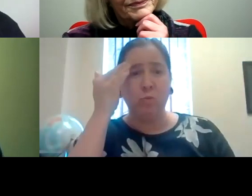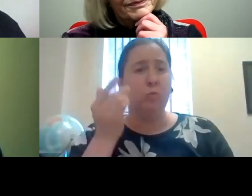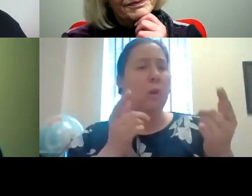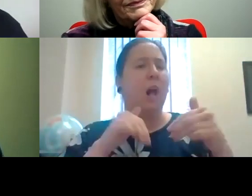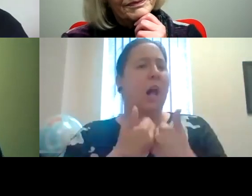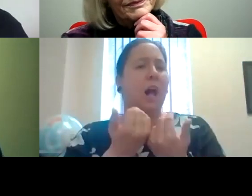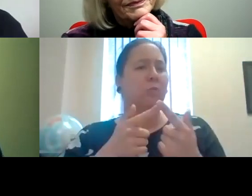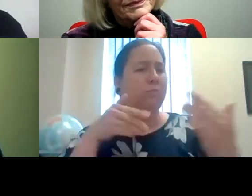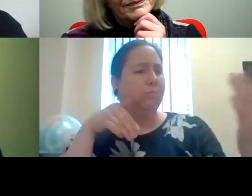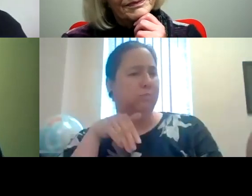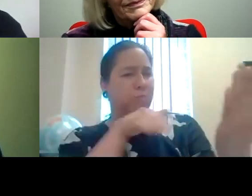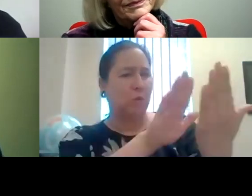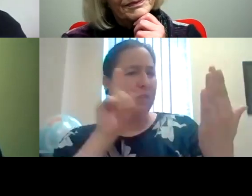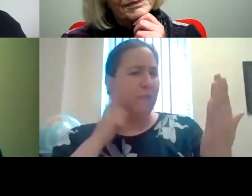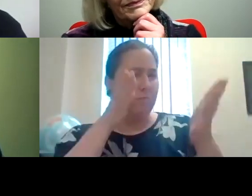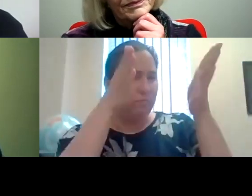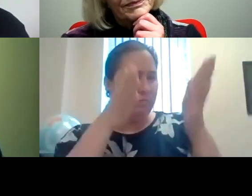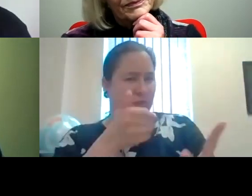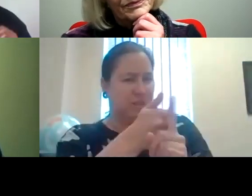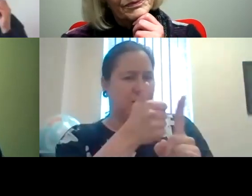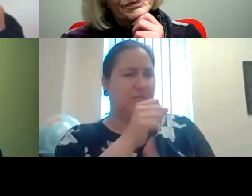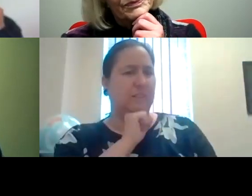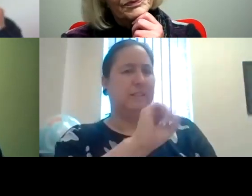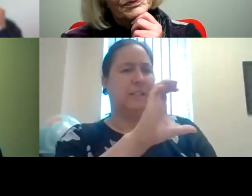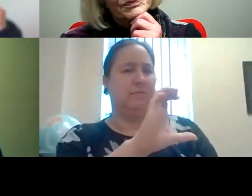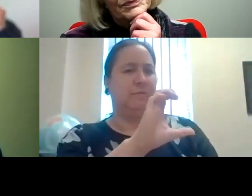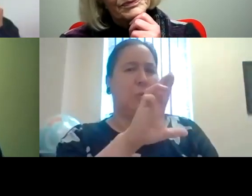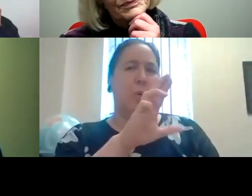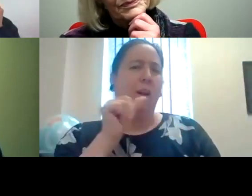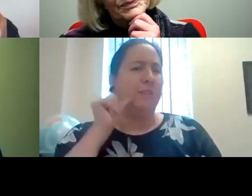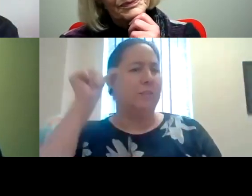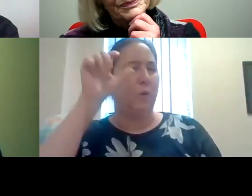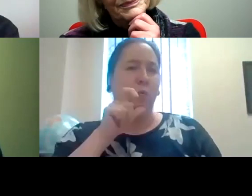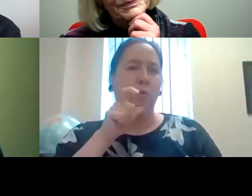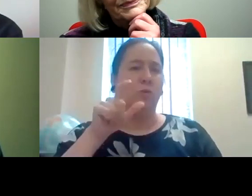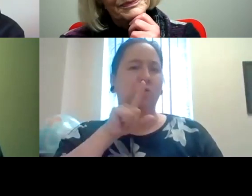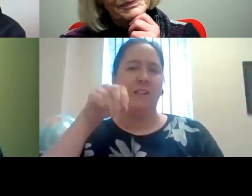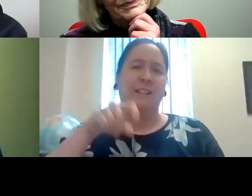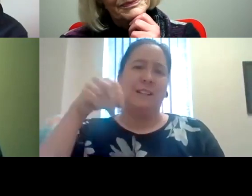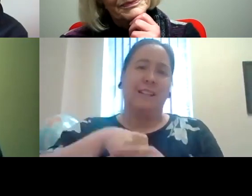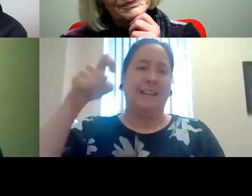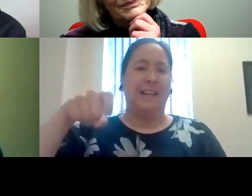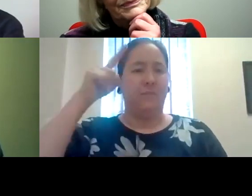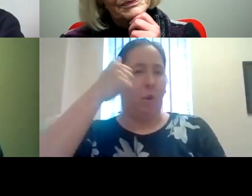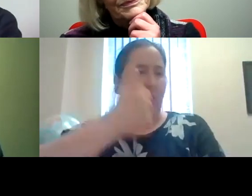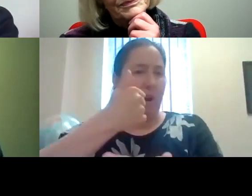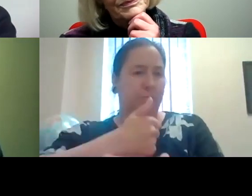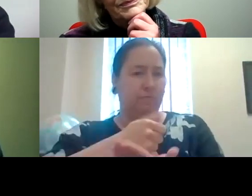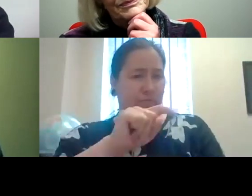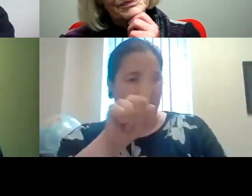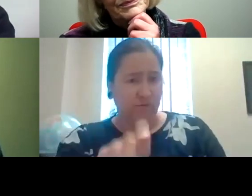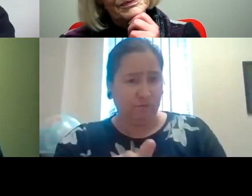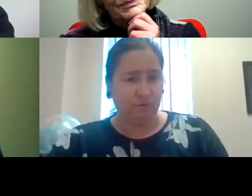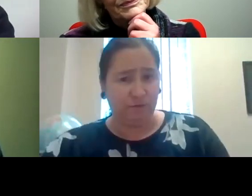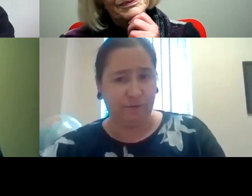in terms of the awareness, and how do you approach that individual in terms of a senior or an adult at